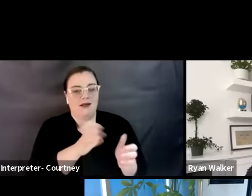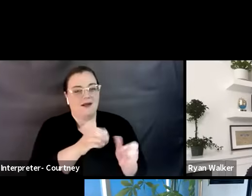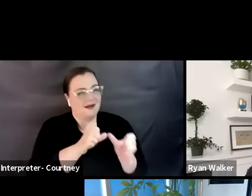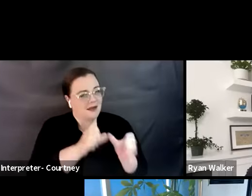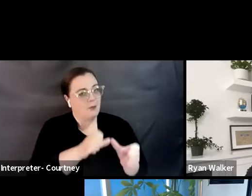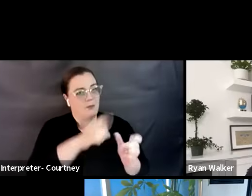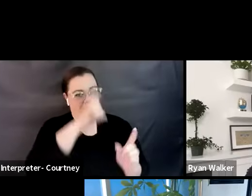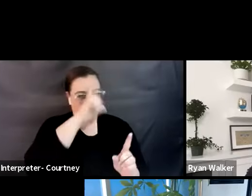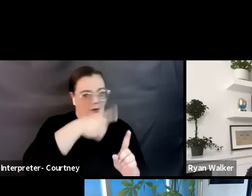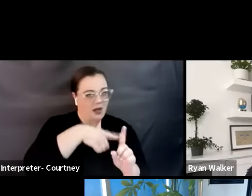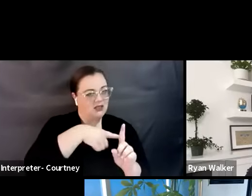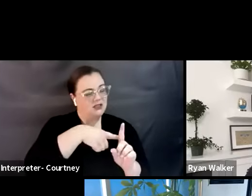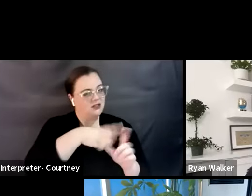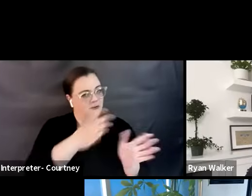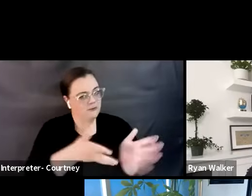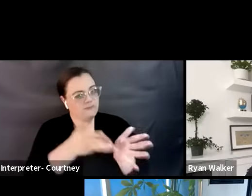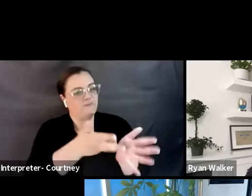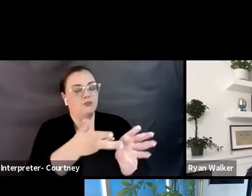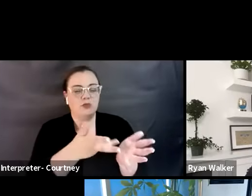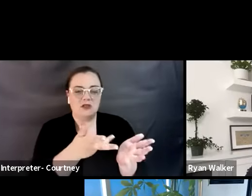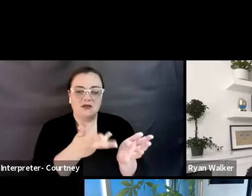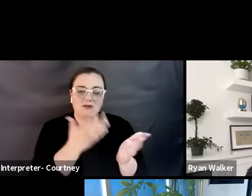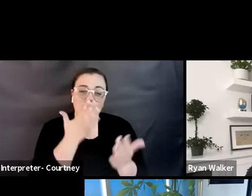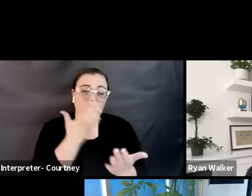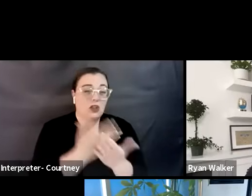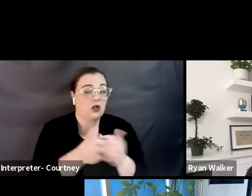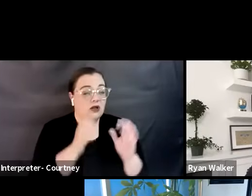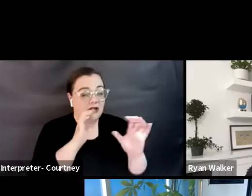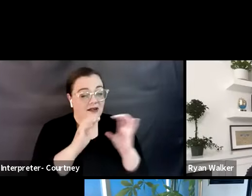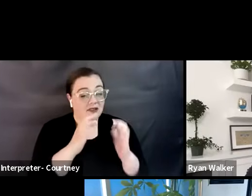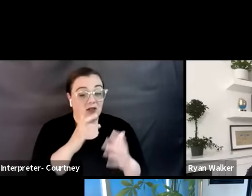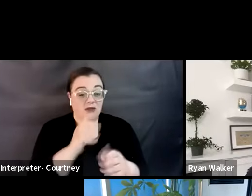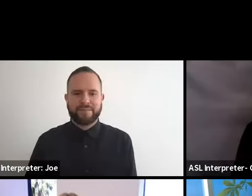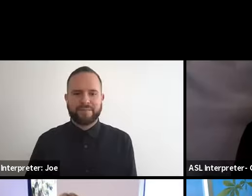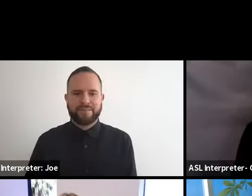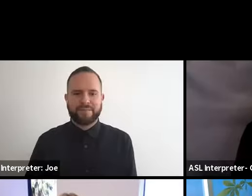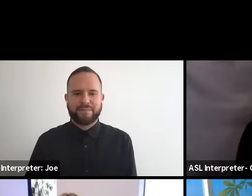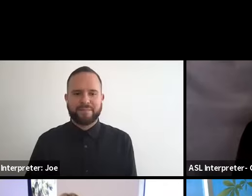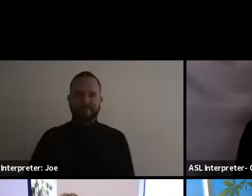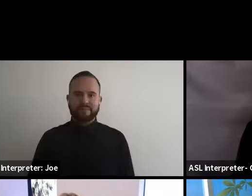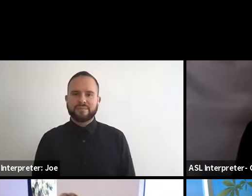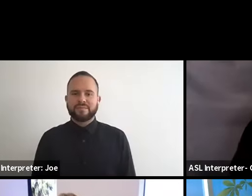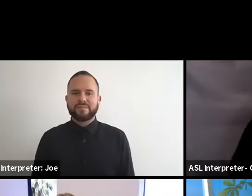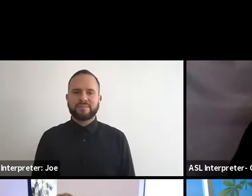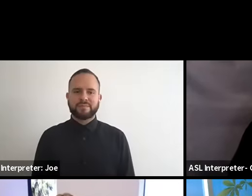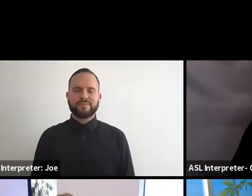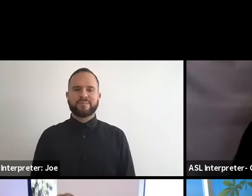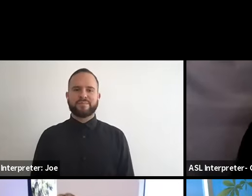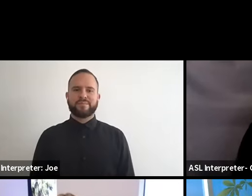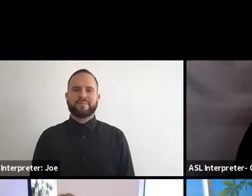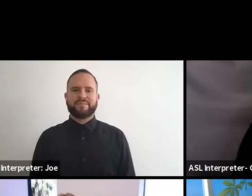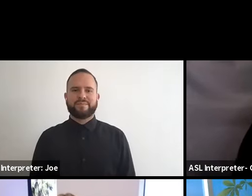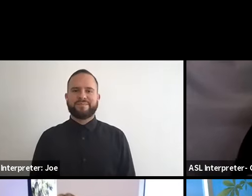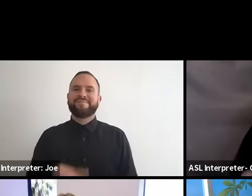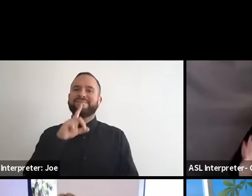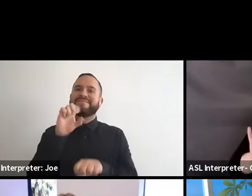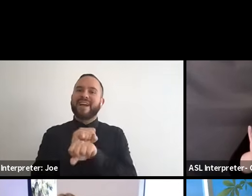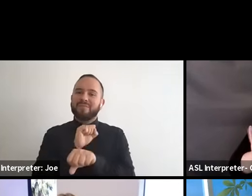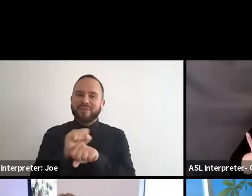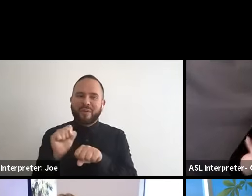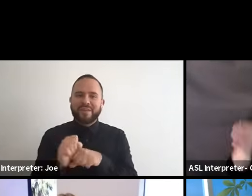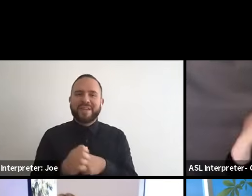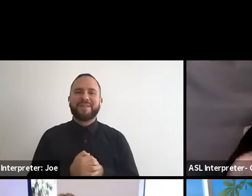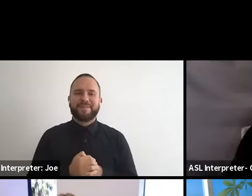just with communication has saved a lot of wonderful relationships. Mm-hmm. Absolutely. And for all of those watching now, I mean,